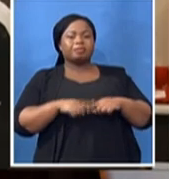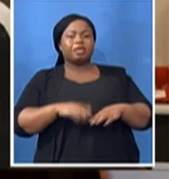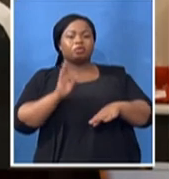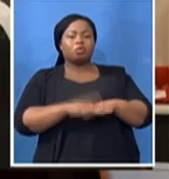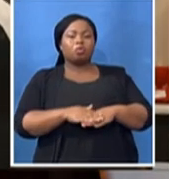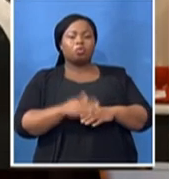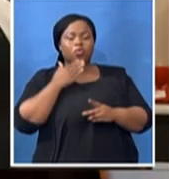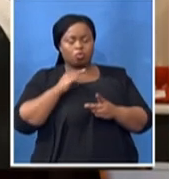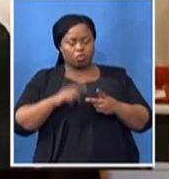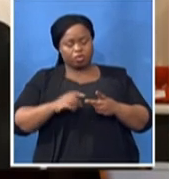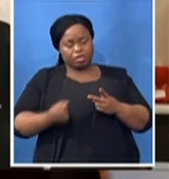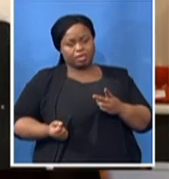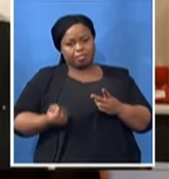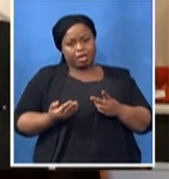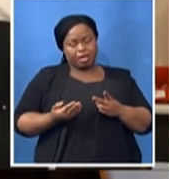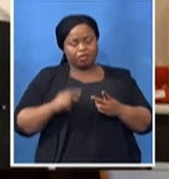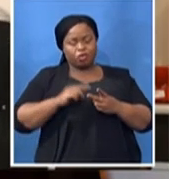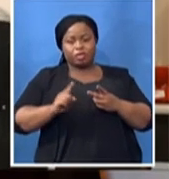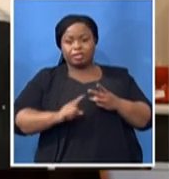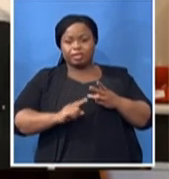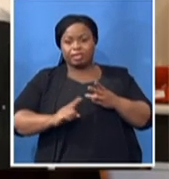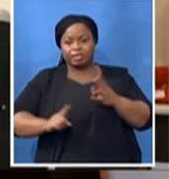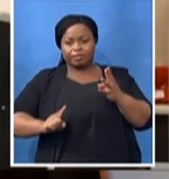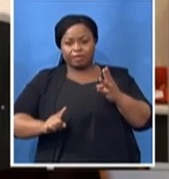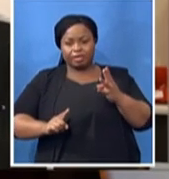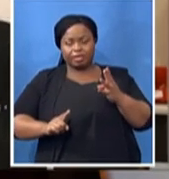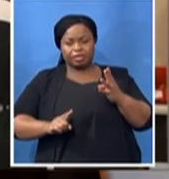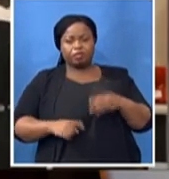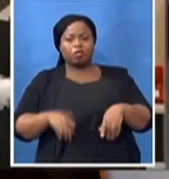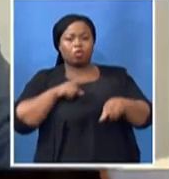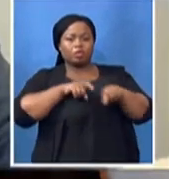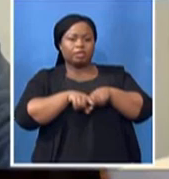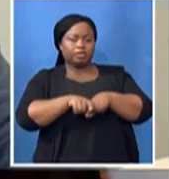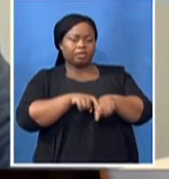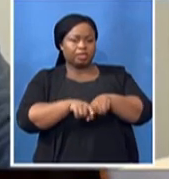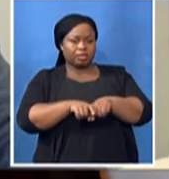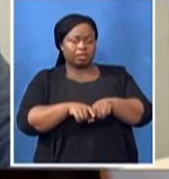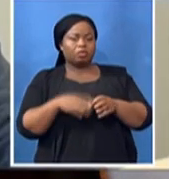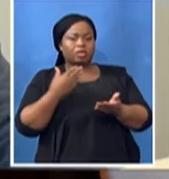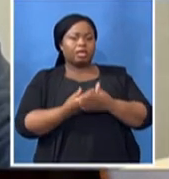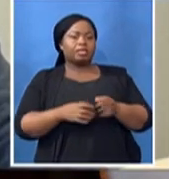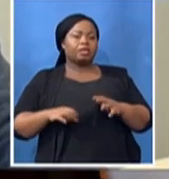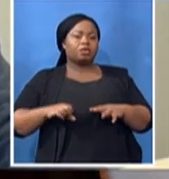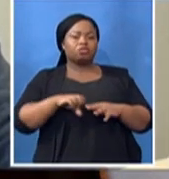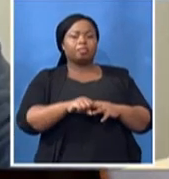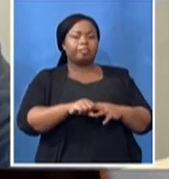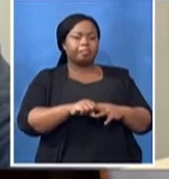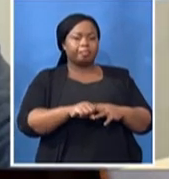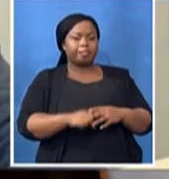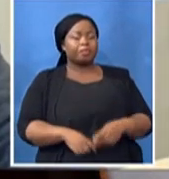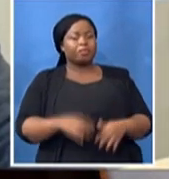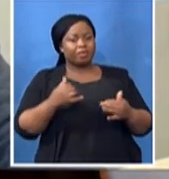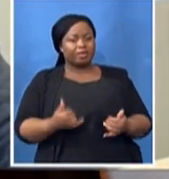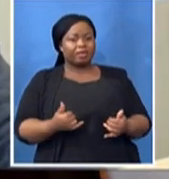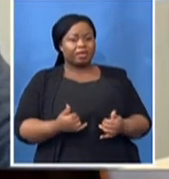different components of testing to catch up with the testing. So if this is skewed, you then have